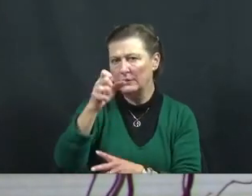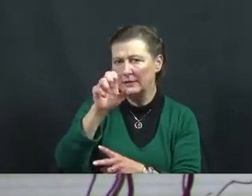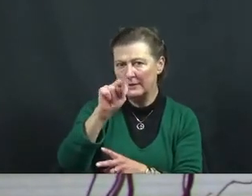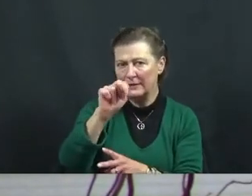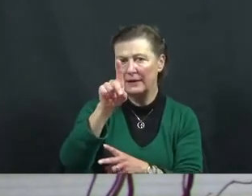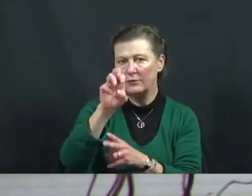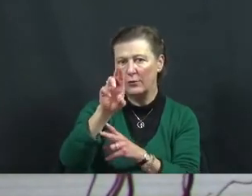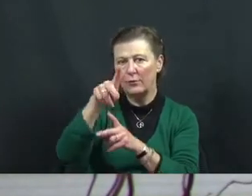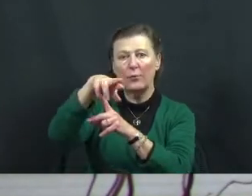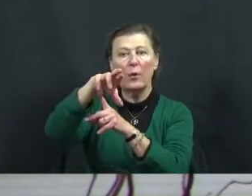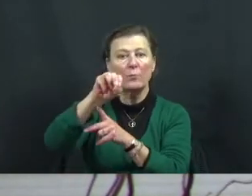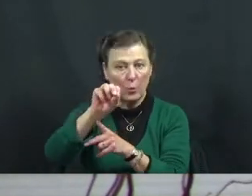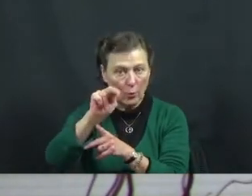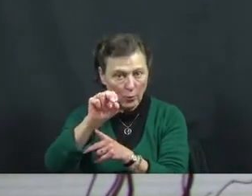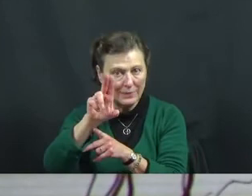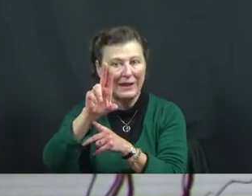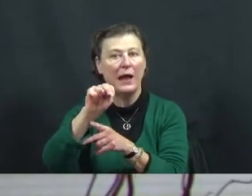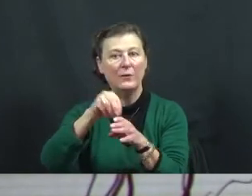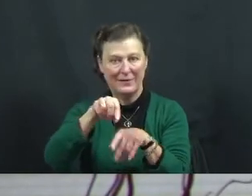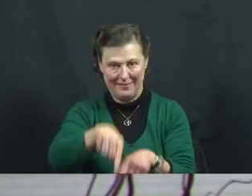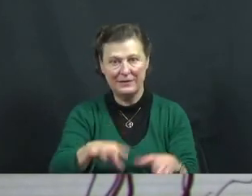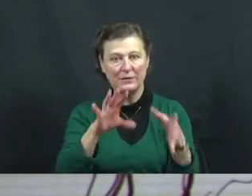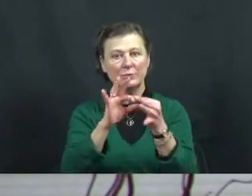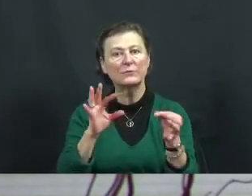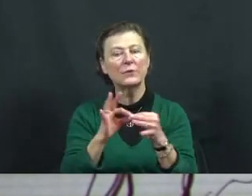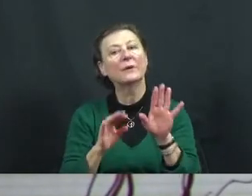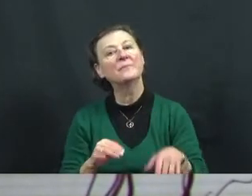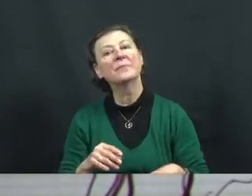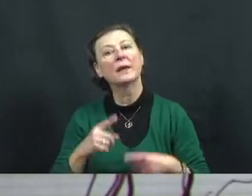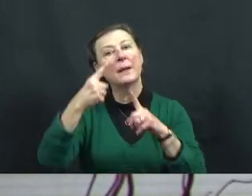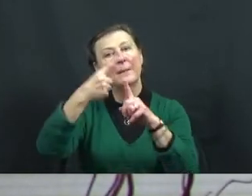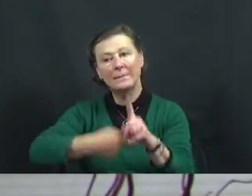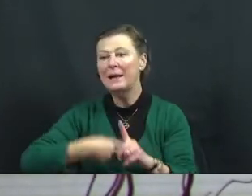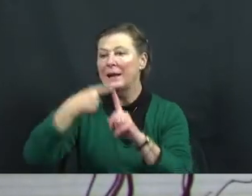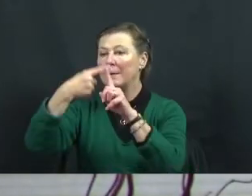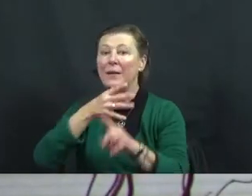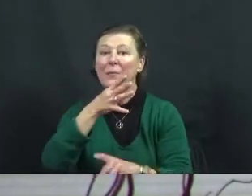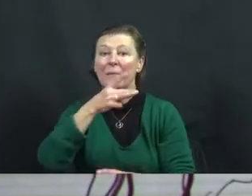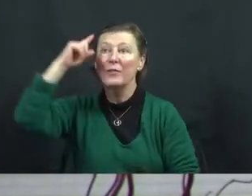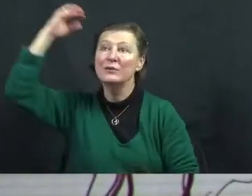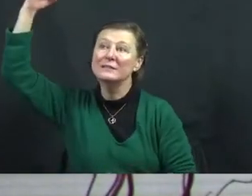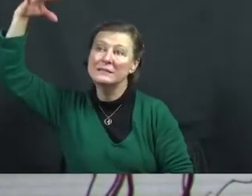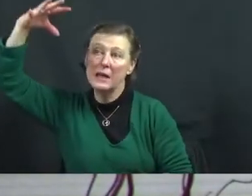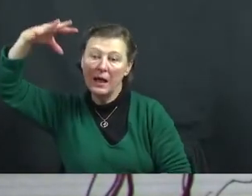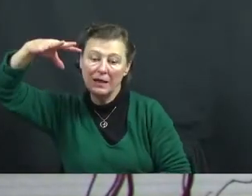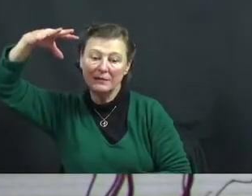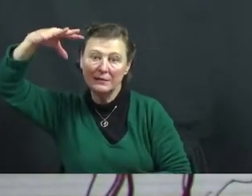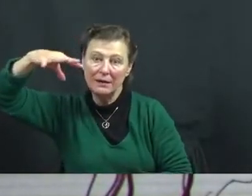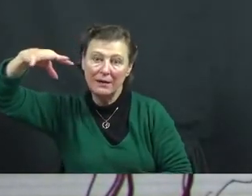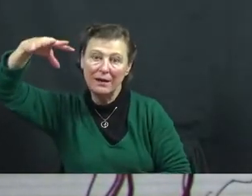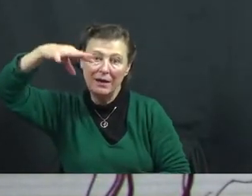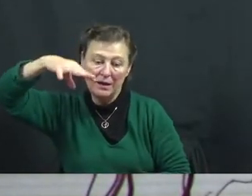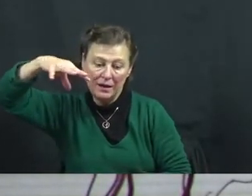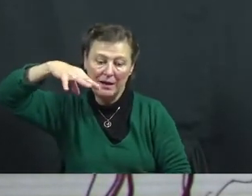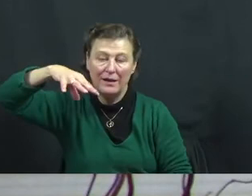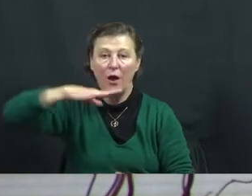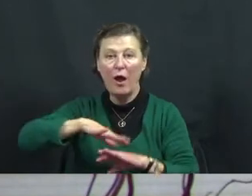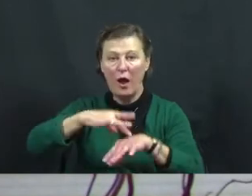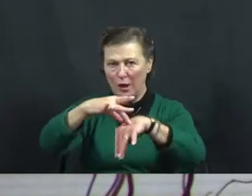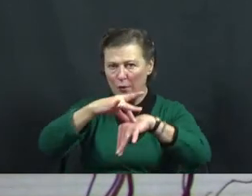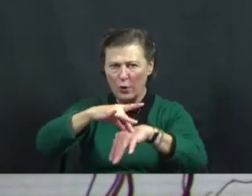this story. For many months, Mother Sun had shone down on the earth with all of her